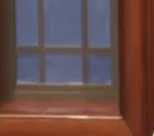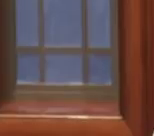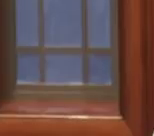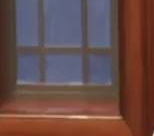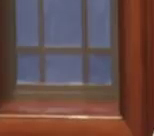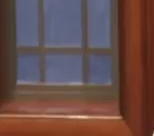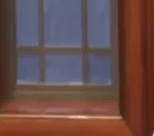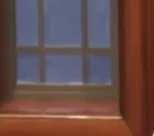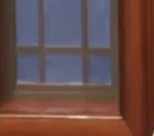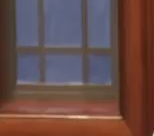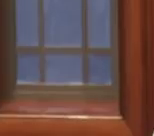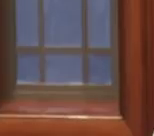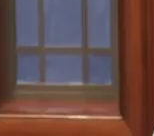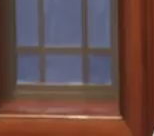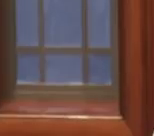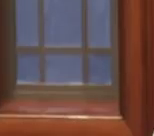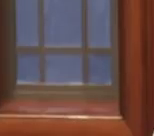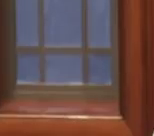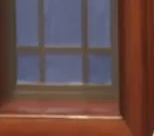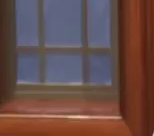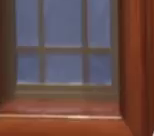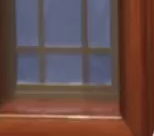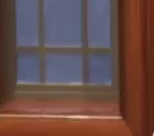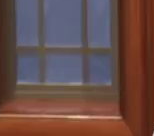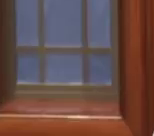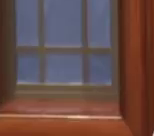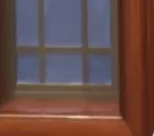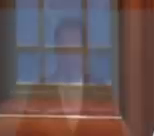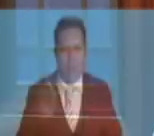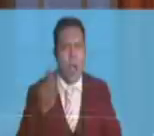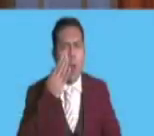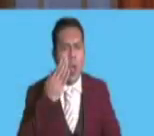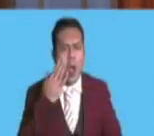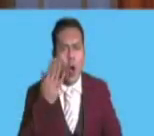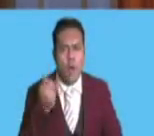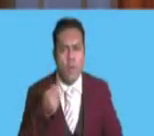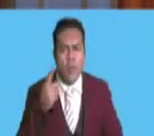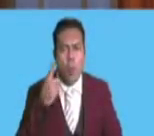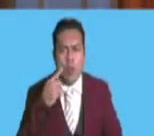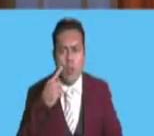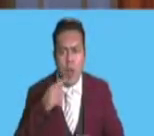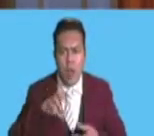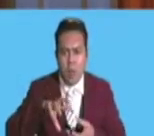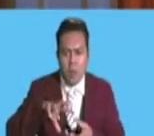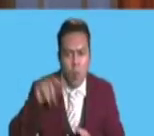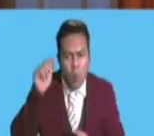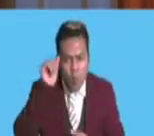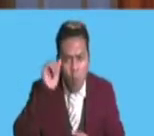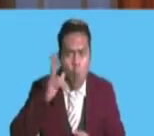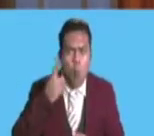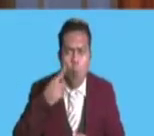to request the Honourable Minister to inform the House if he was aware of the water cut that just happened.